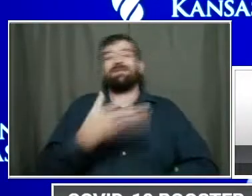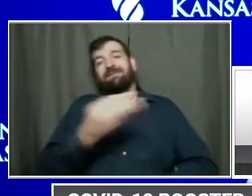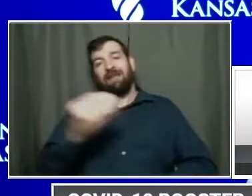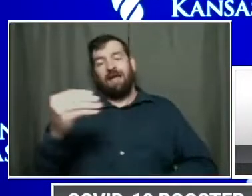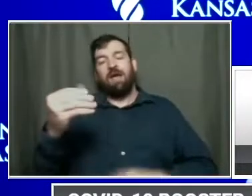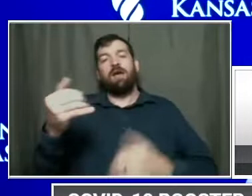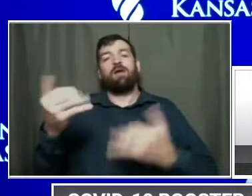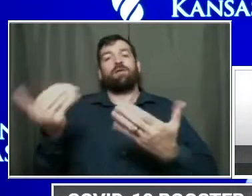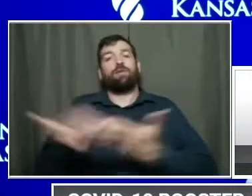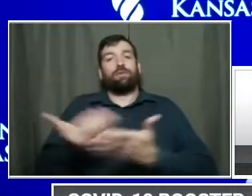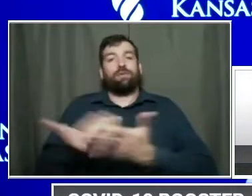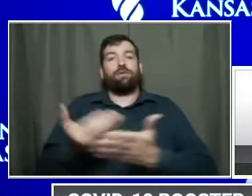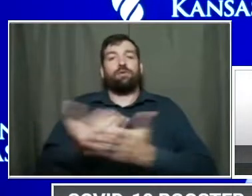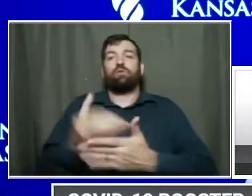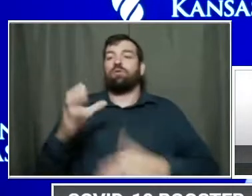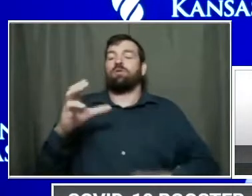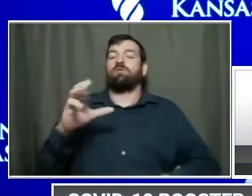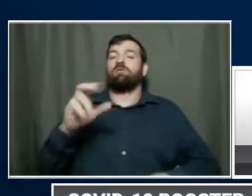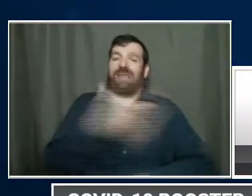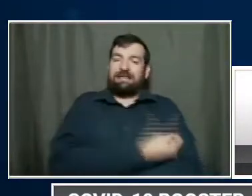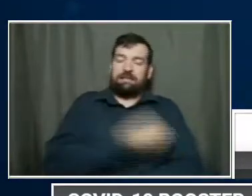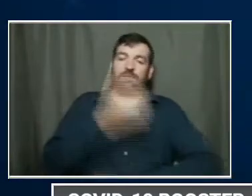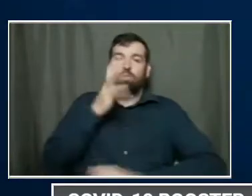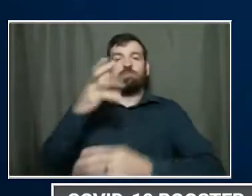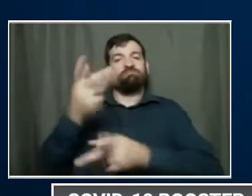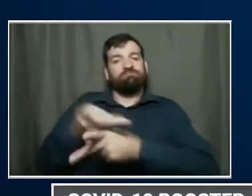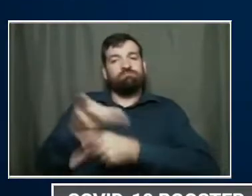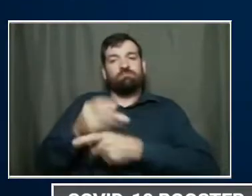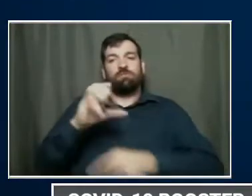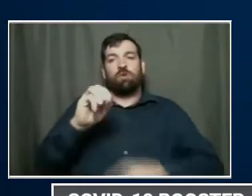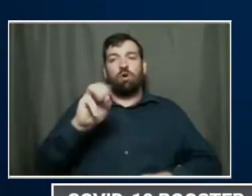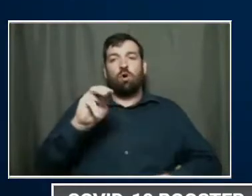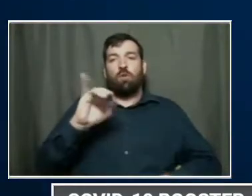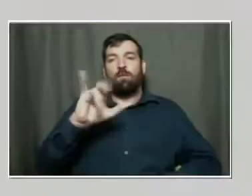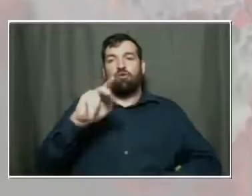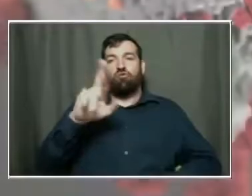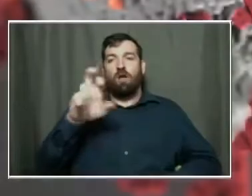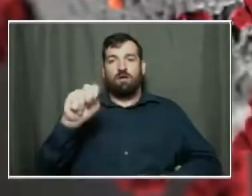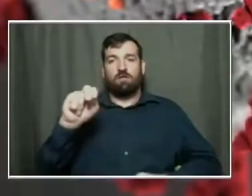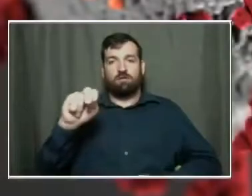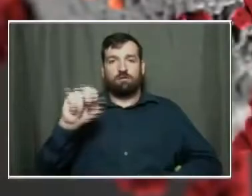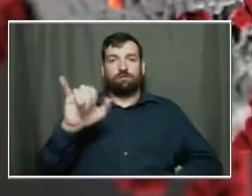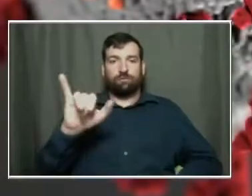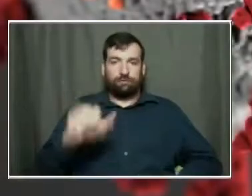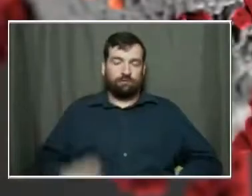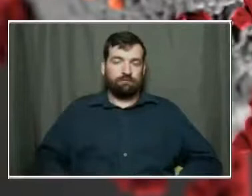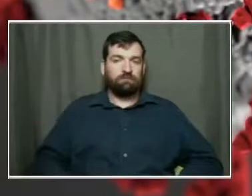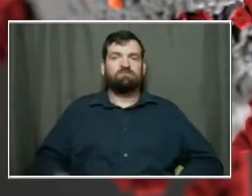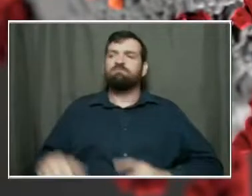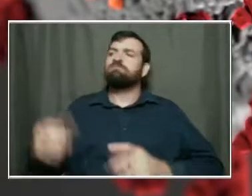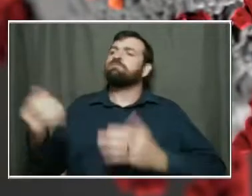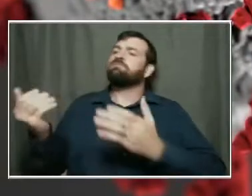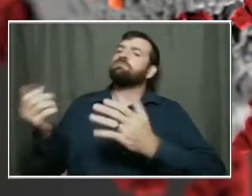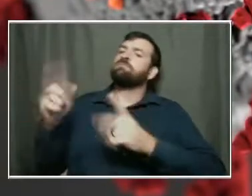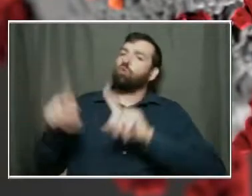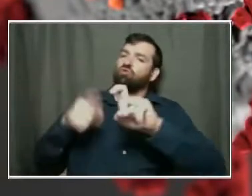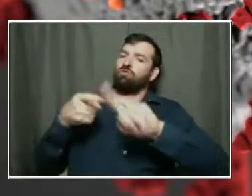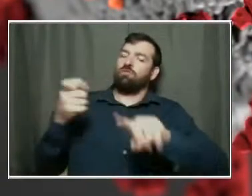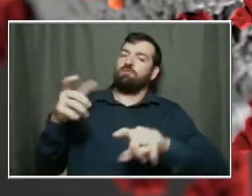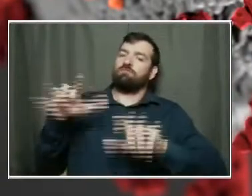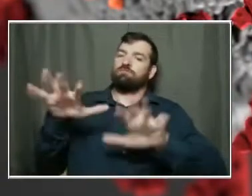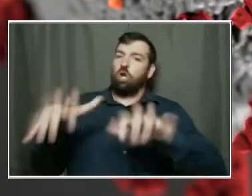of some of the Omicron variants that's available. Dr. Shoemaker, a couple of questions from our audience. So Jake wants to